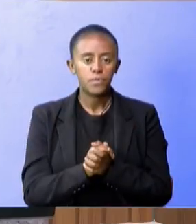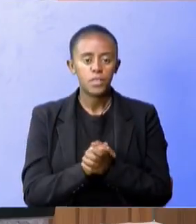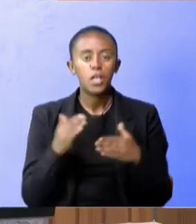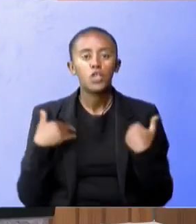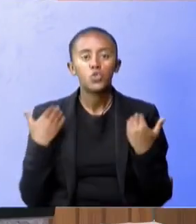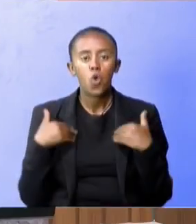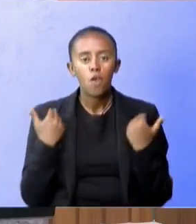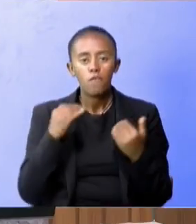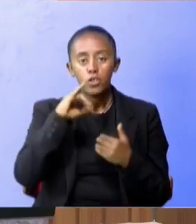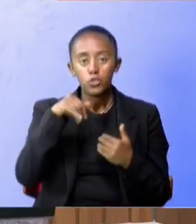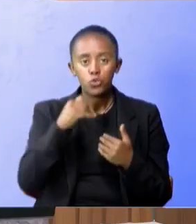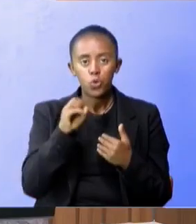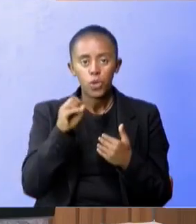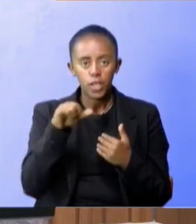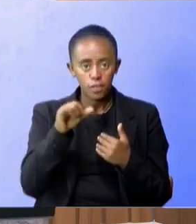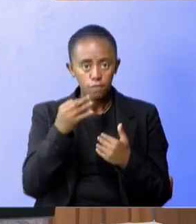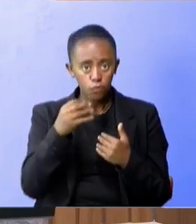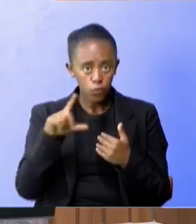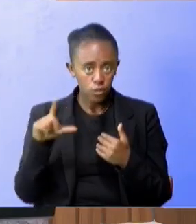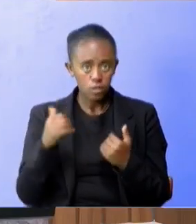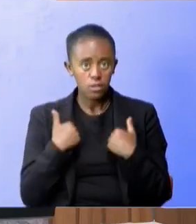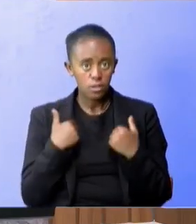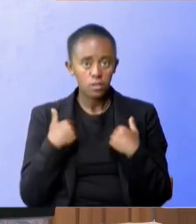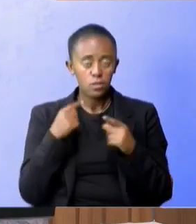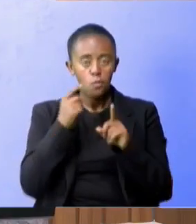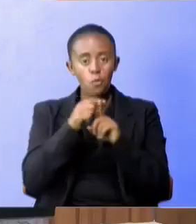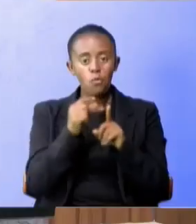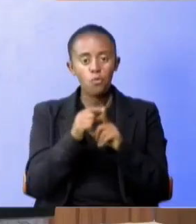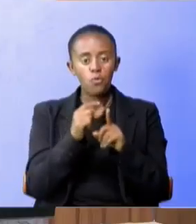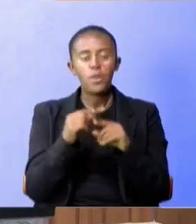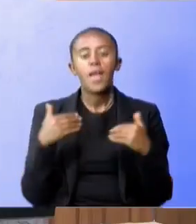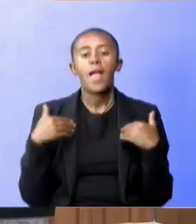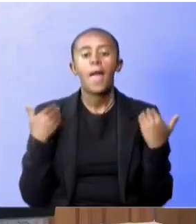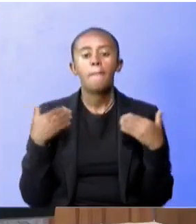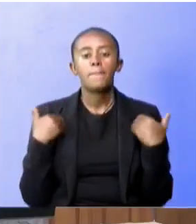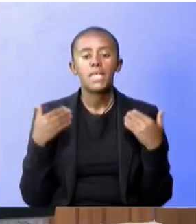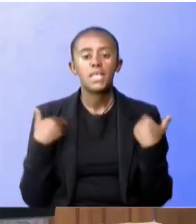What about joyful? We have the word happy.